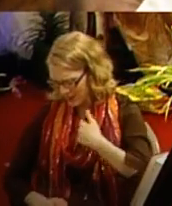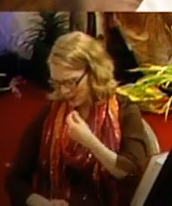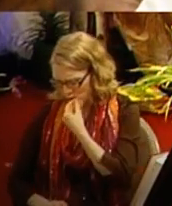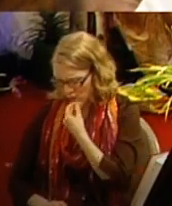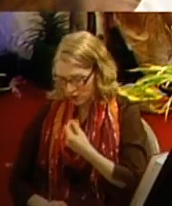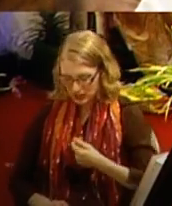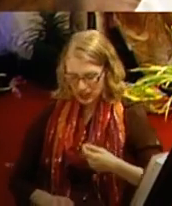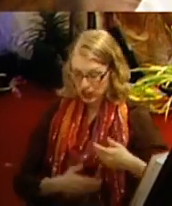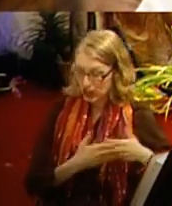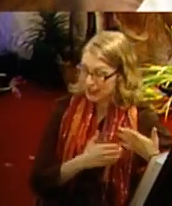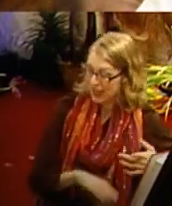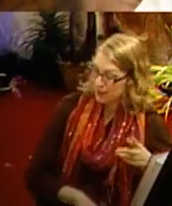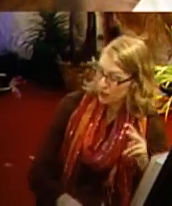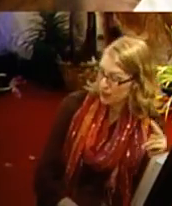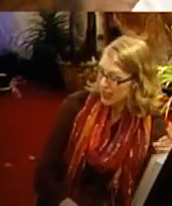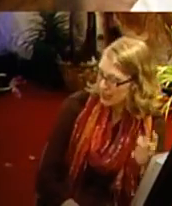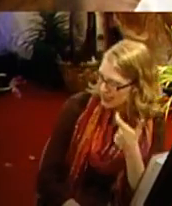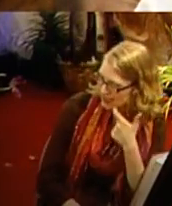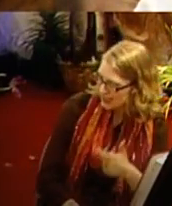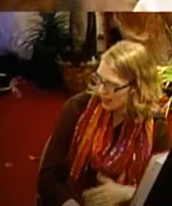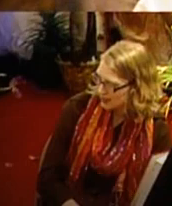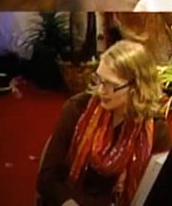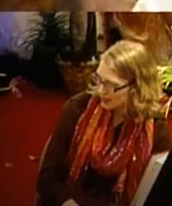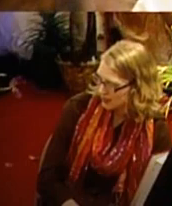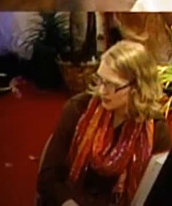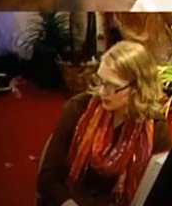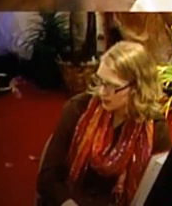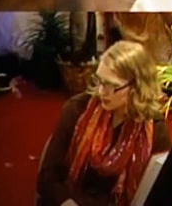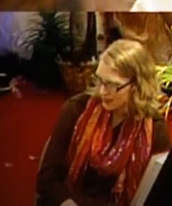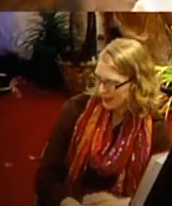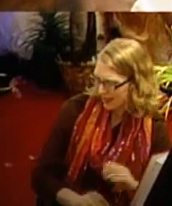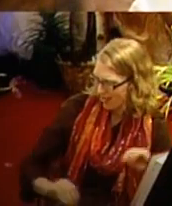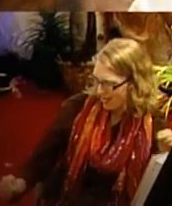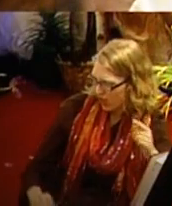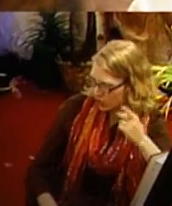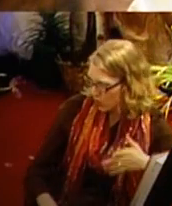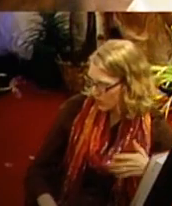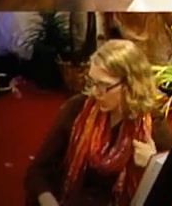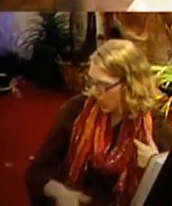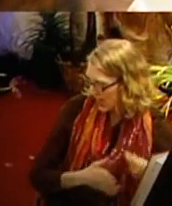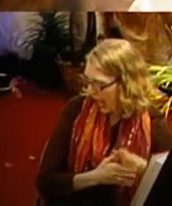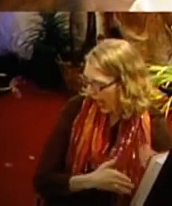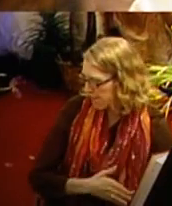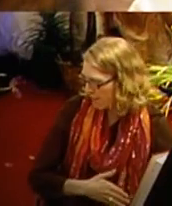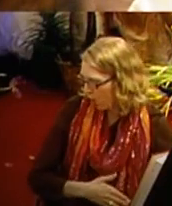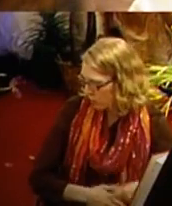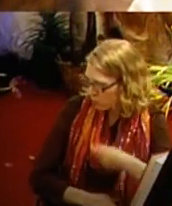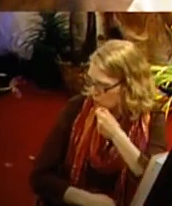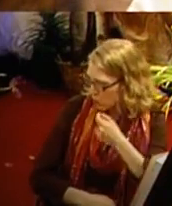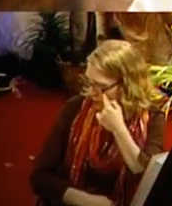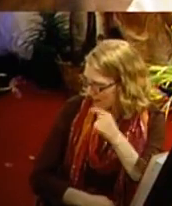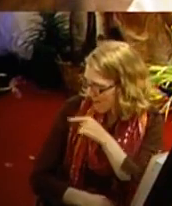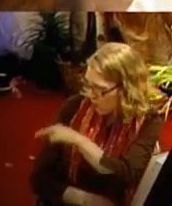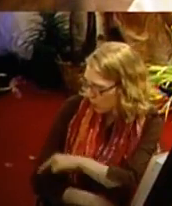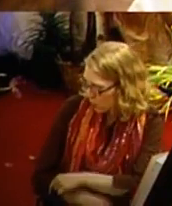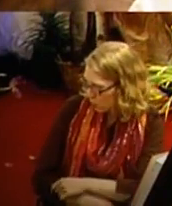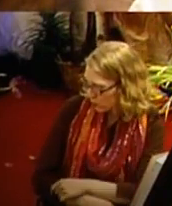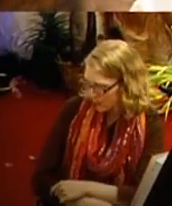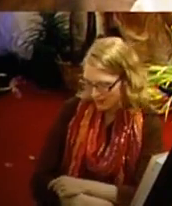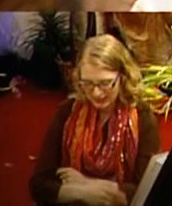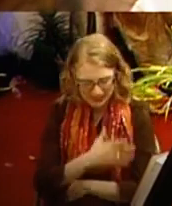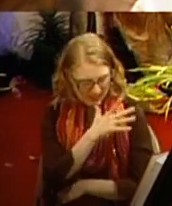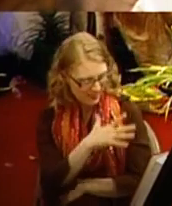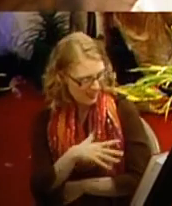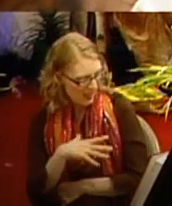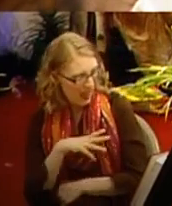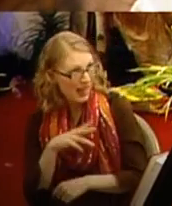her neighbor popped out, the atheist, and he said, "There is no God. I bought those groceries for you." And the lady